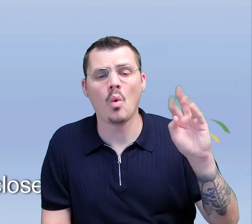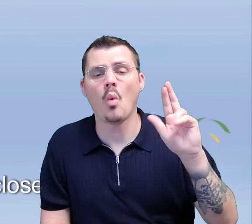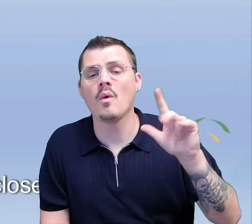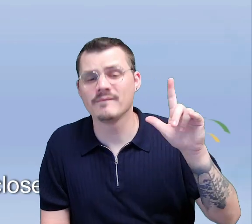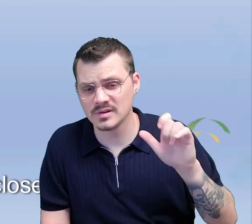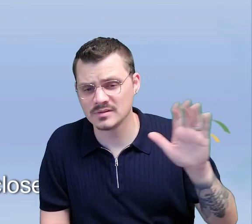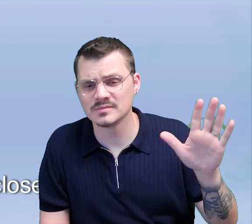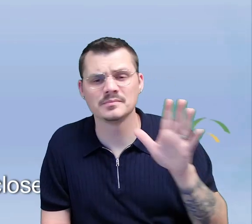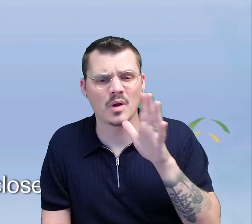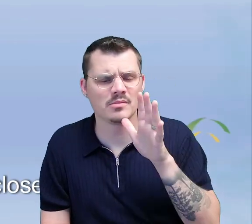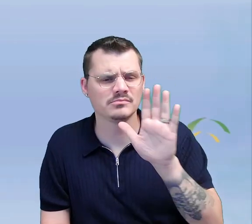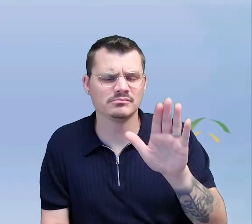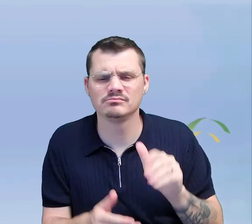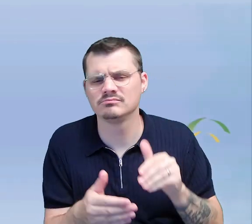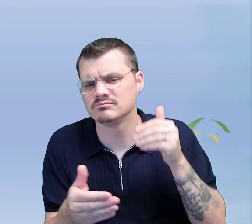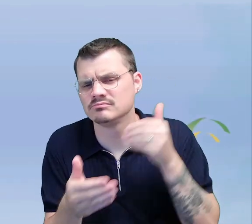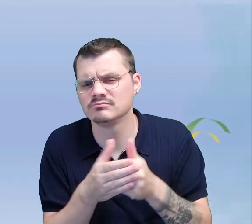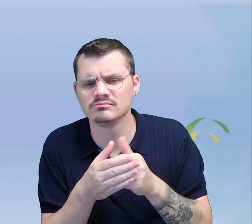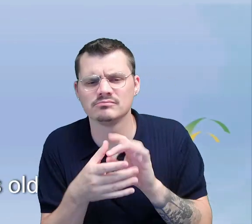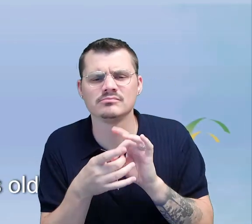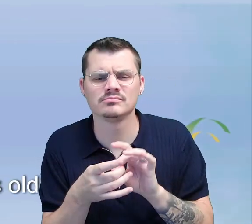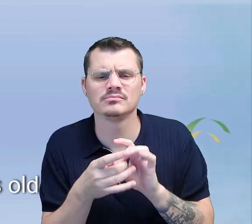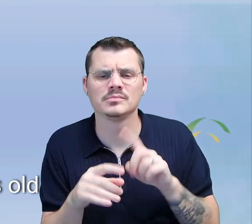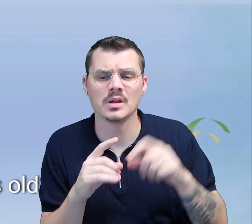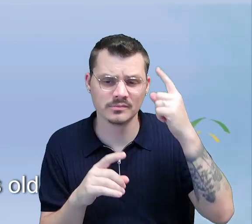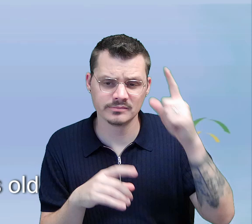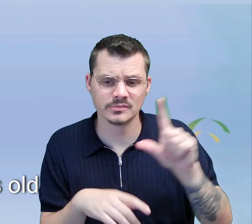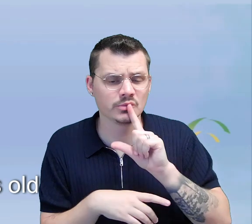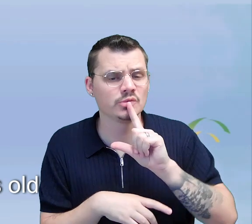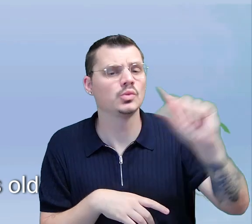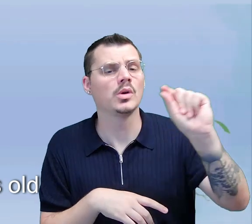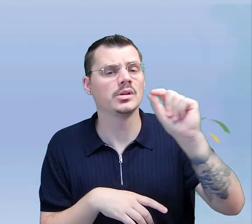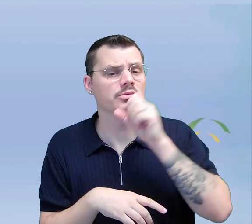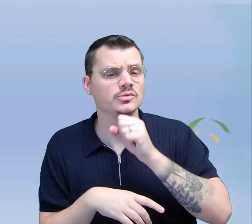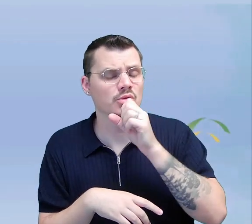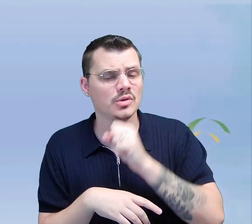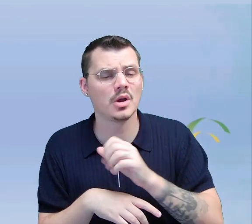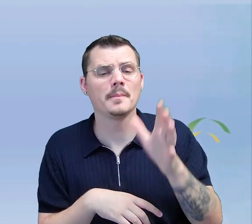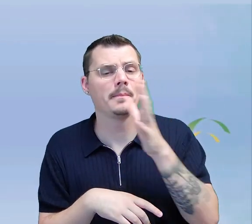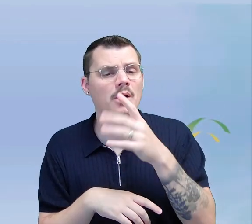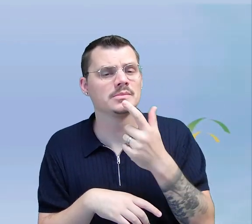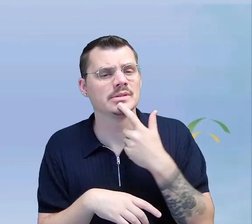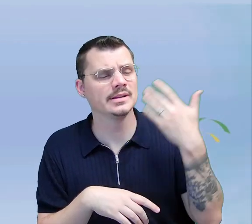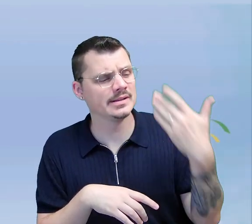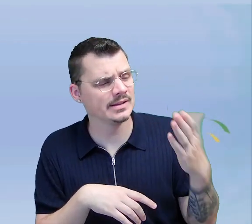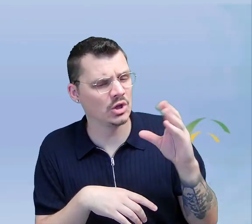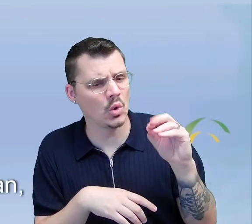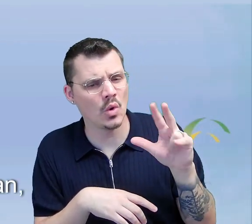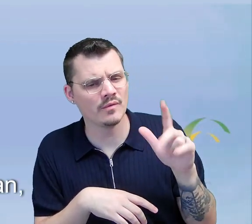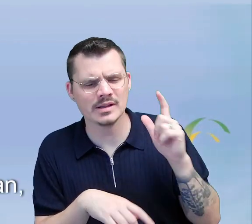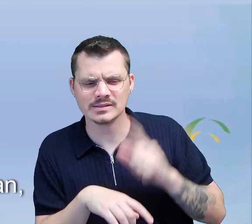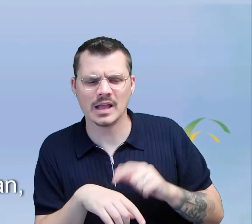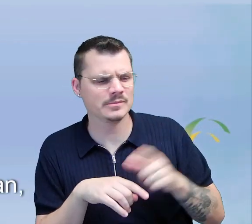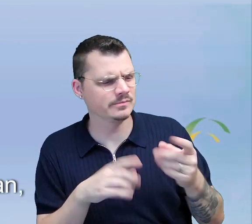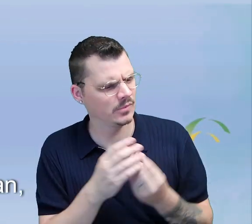Orville and his mom have this really close relationship. But when he got to be about 20 years old, Mom said, Orville, it's